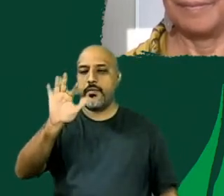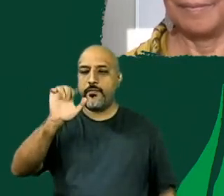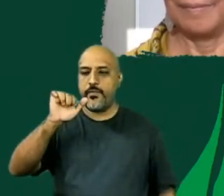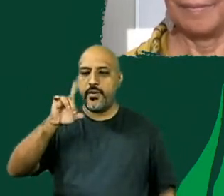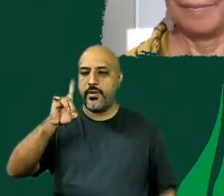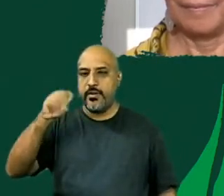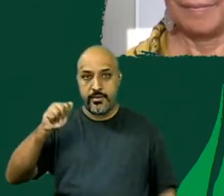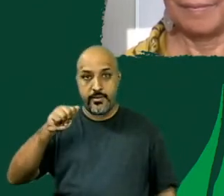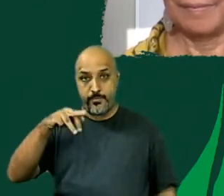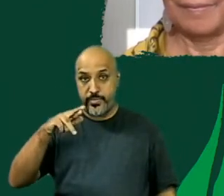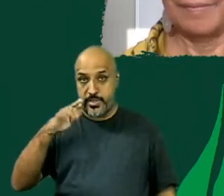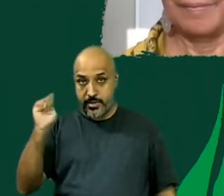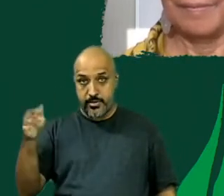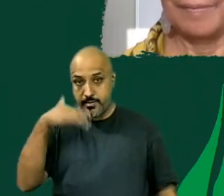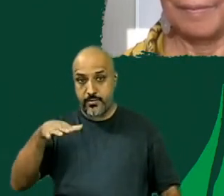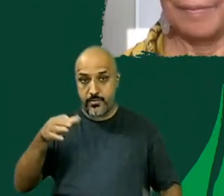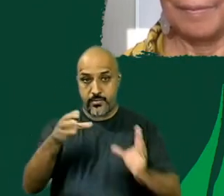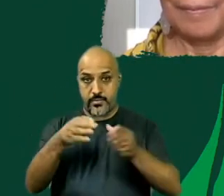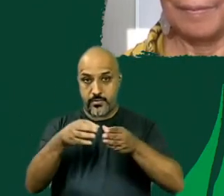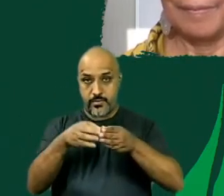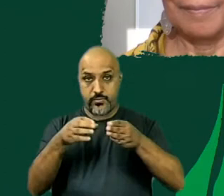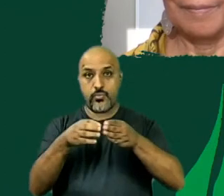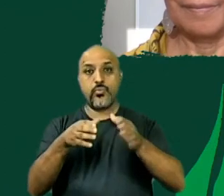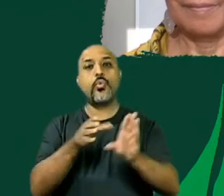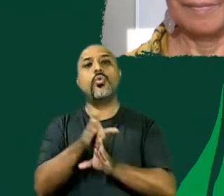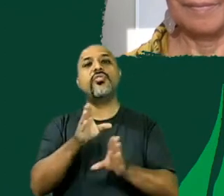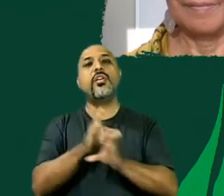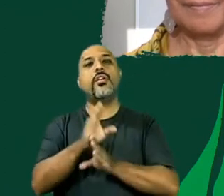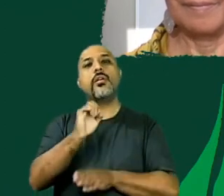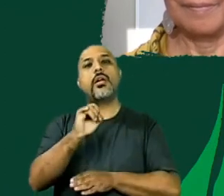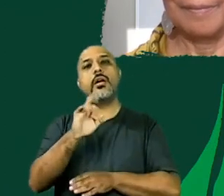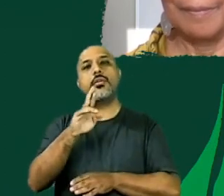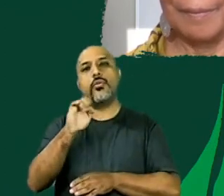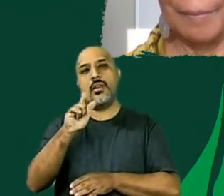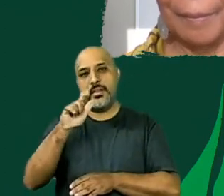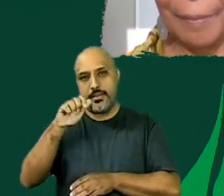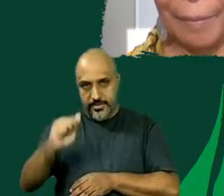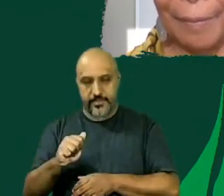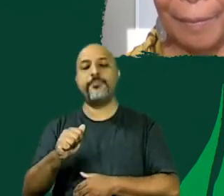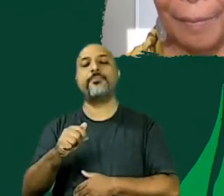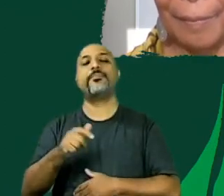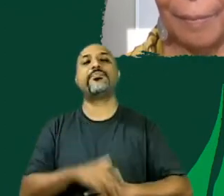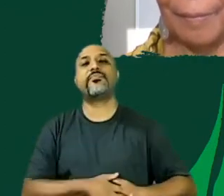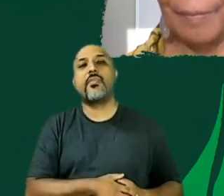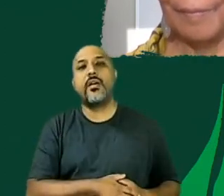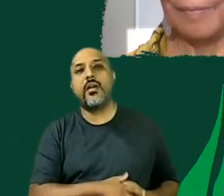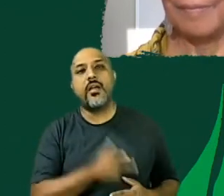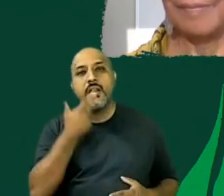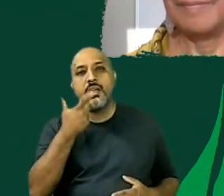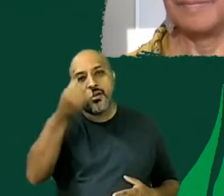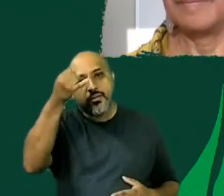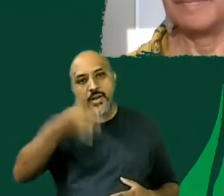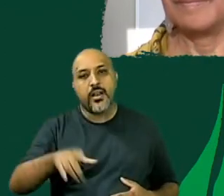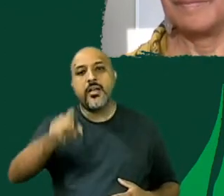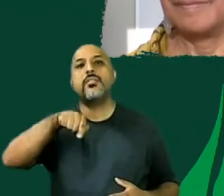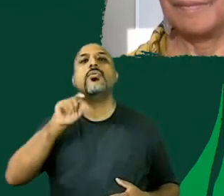Miranda from our team at the board, and she said that